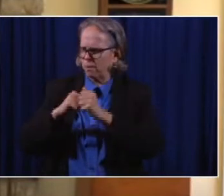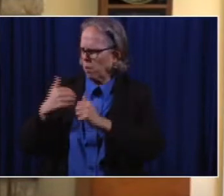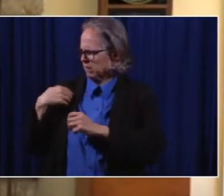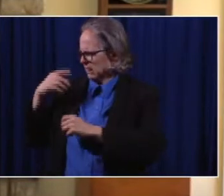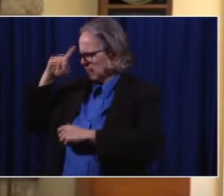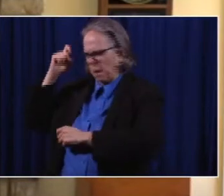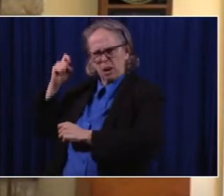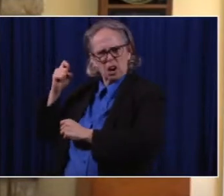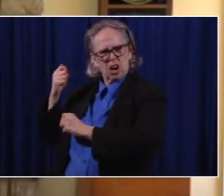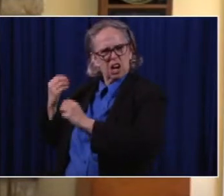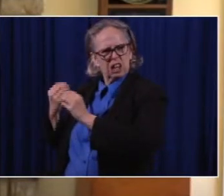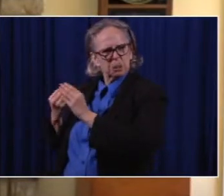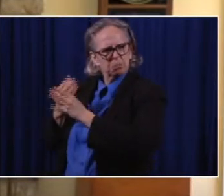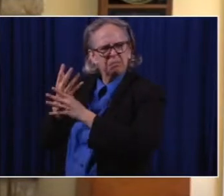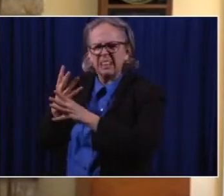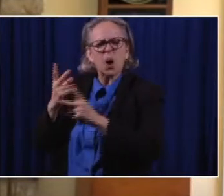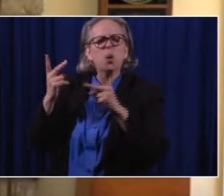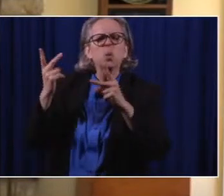that,